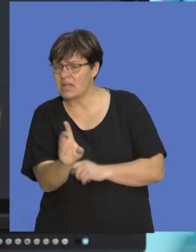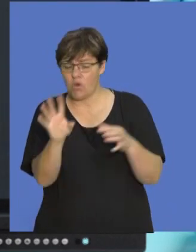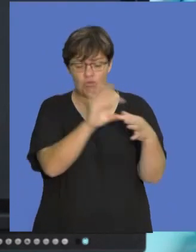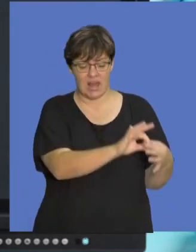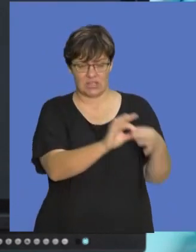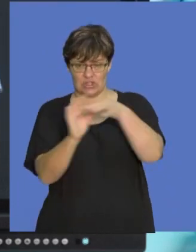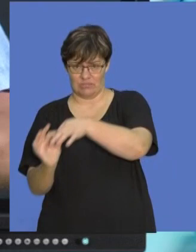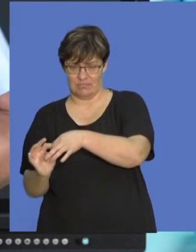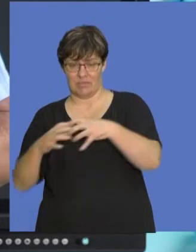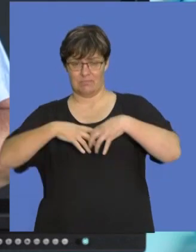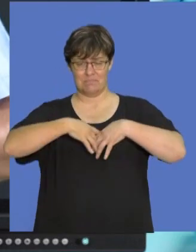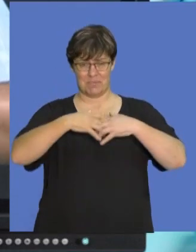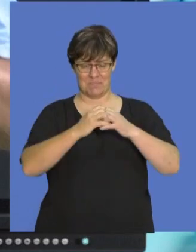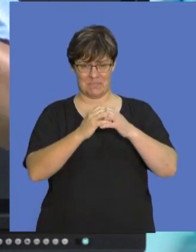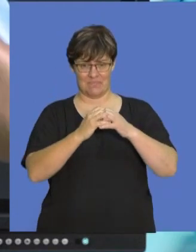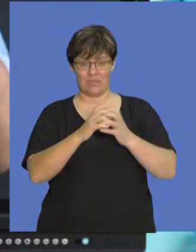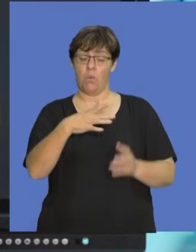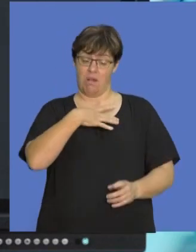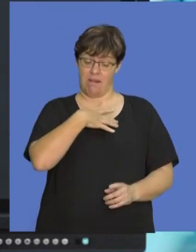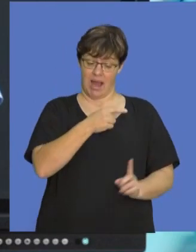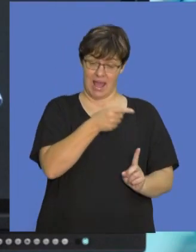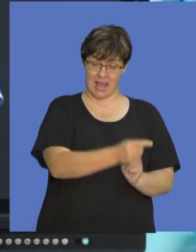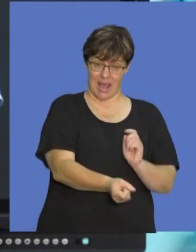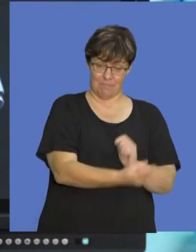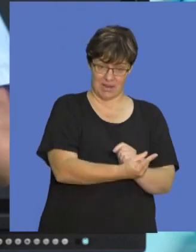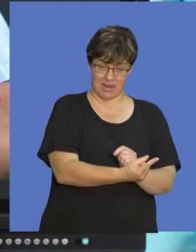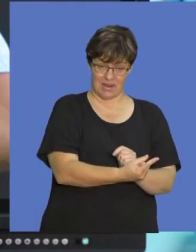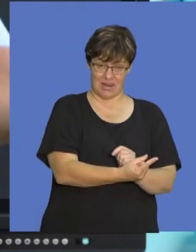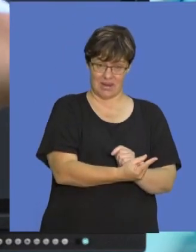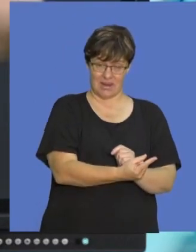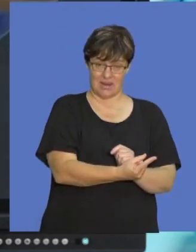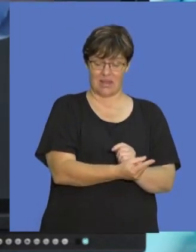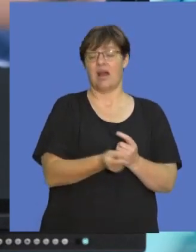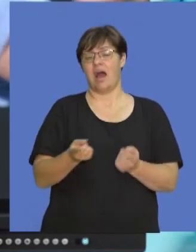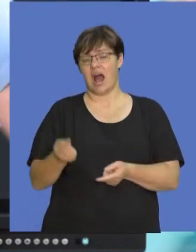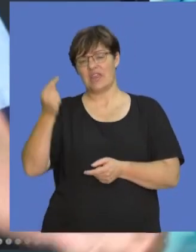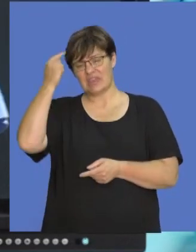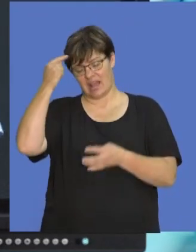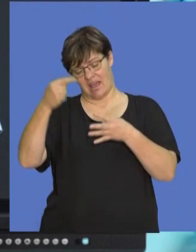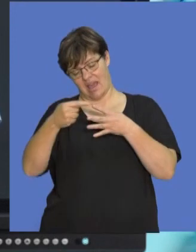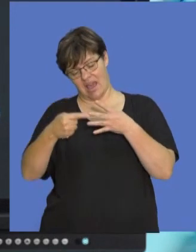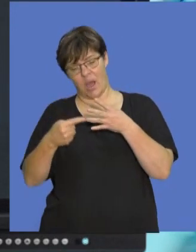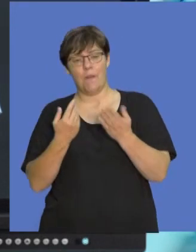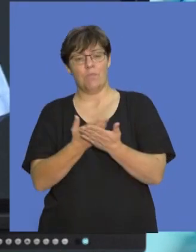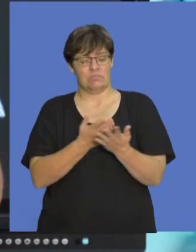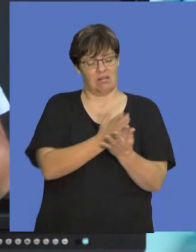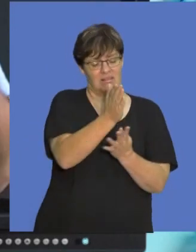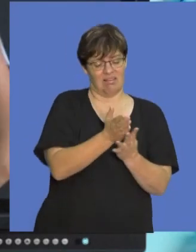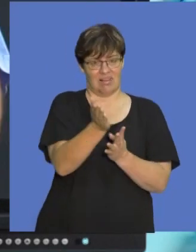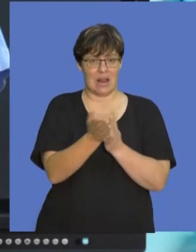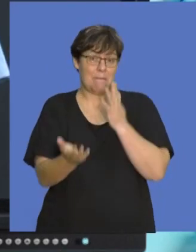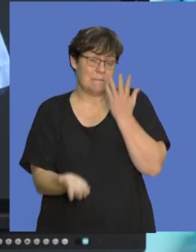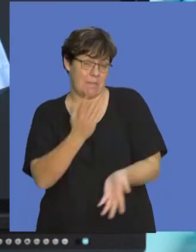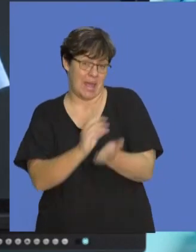the relationship between what we would like to happen and of considering all the possibilities of